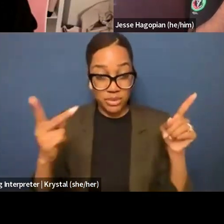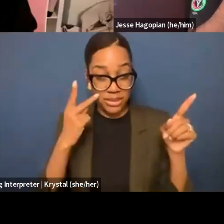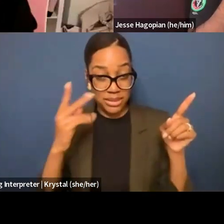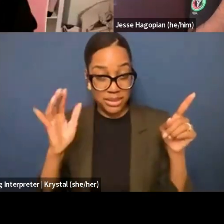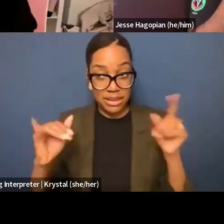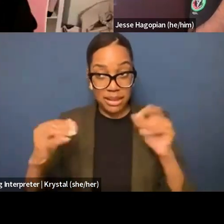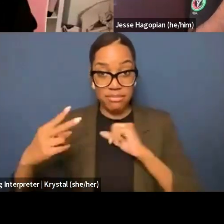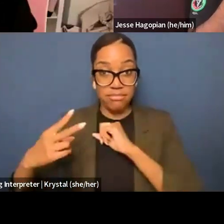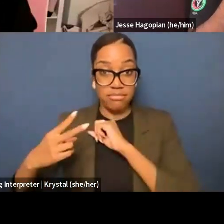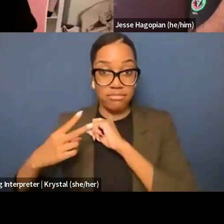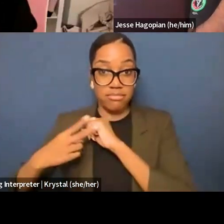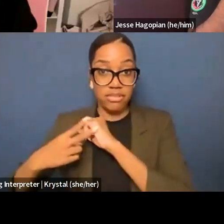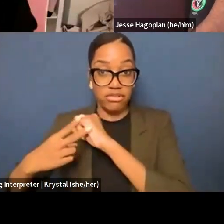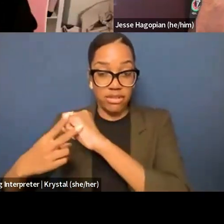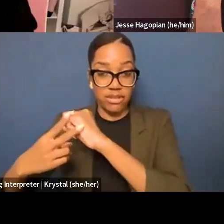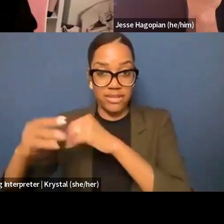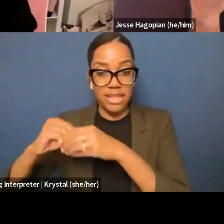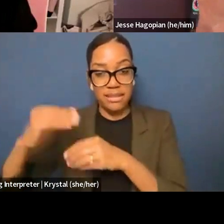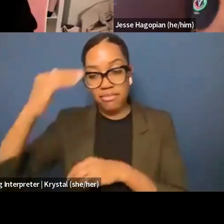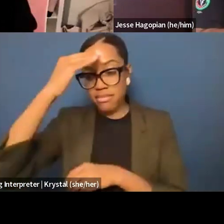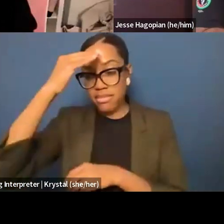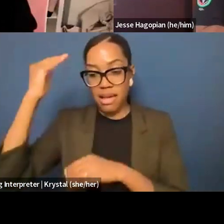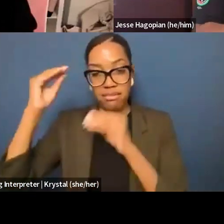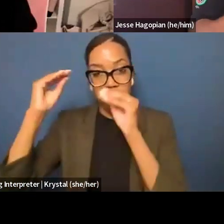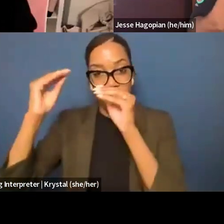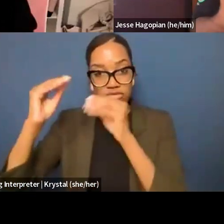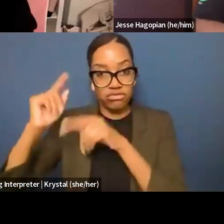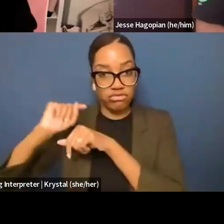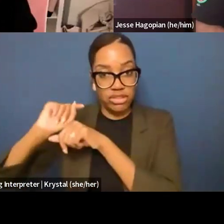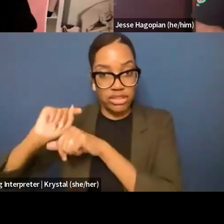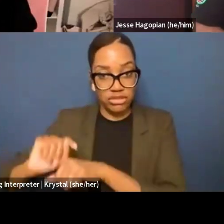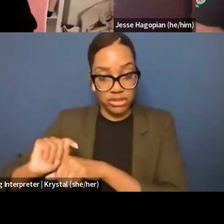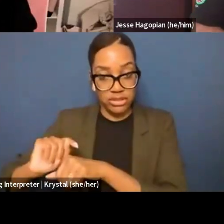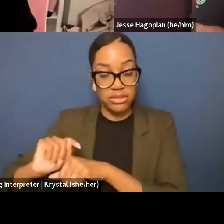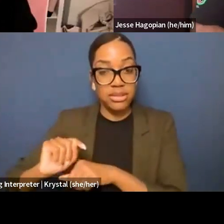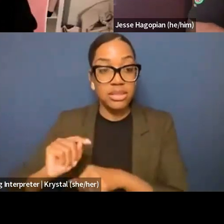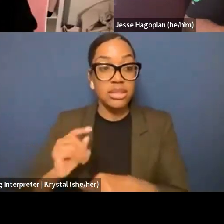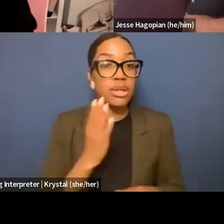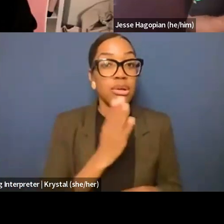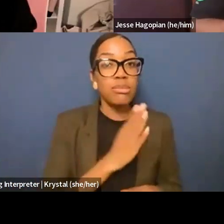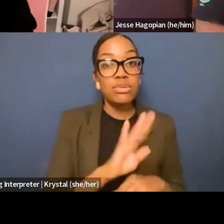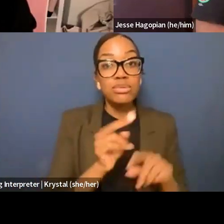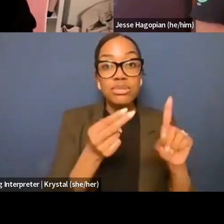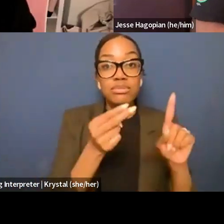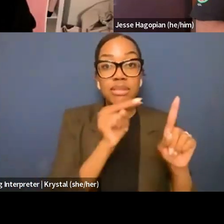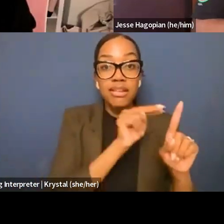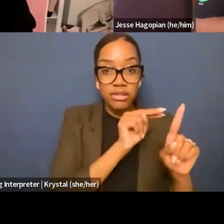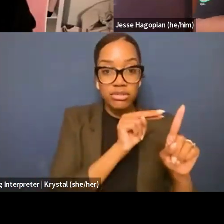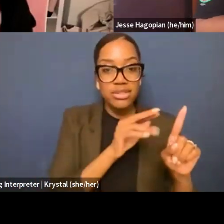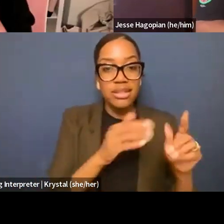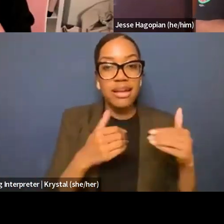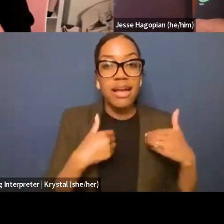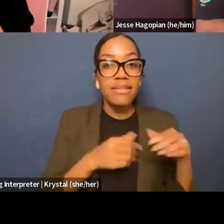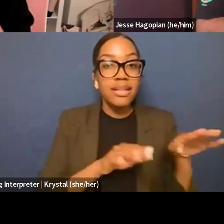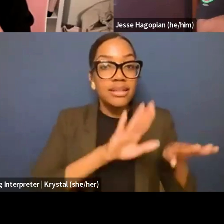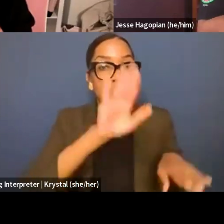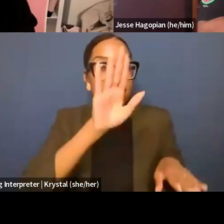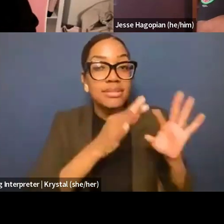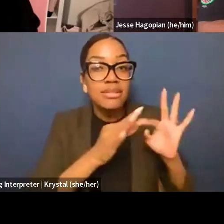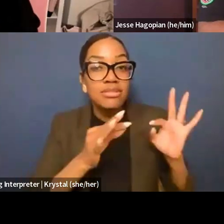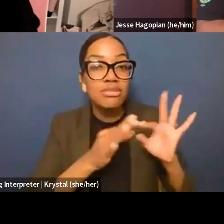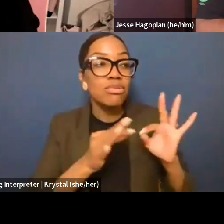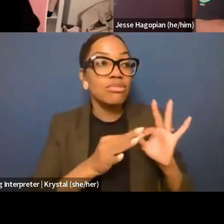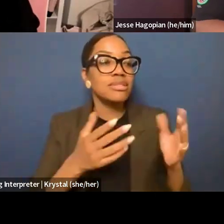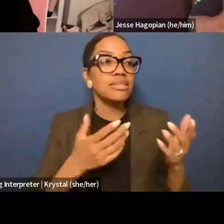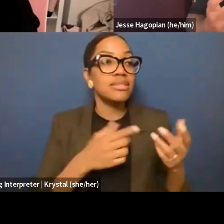Teacher Archive? And how might the idea of blues pedagogy, one rooted in testimony, creativity, survival,